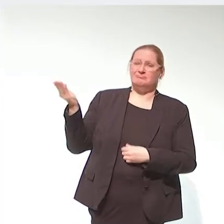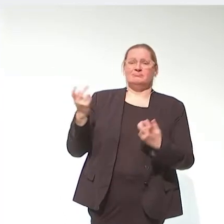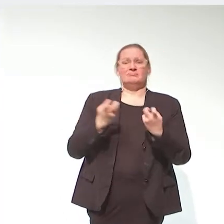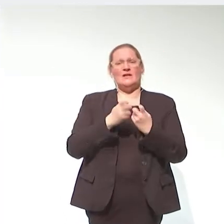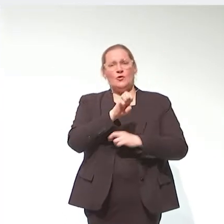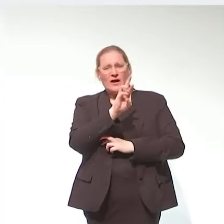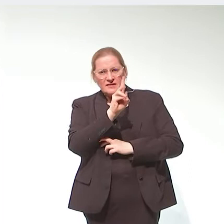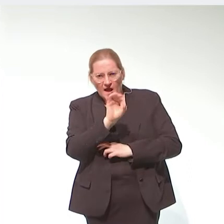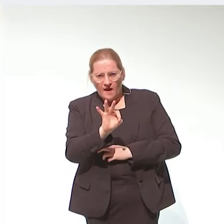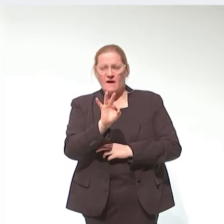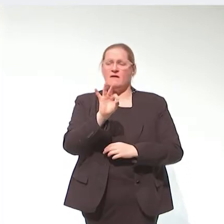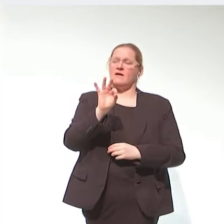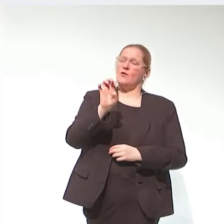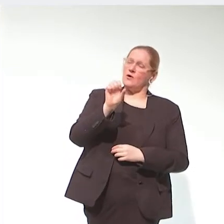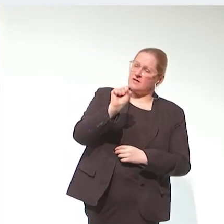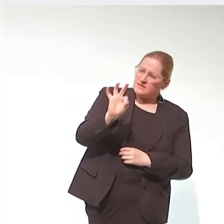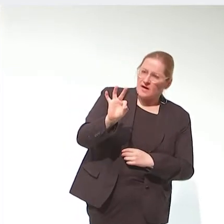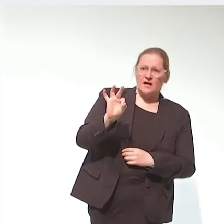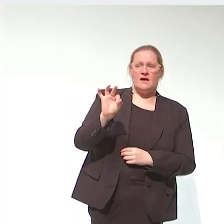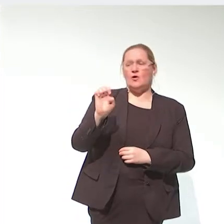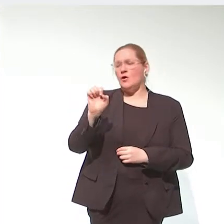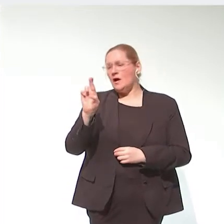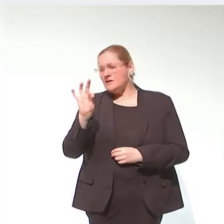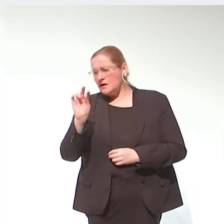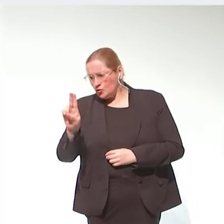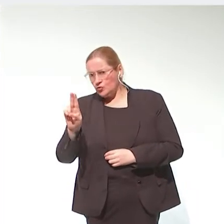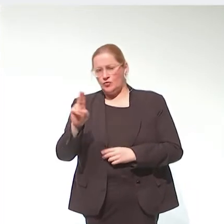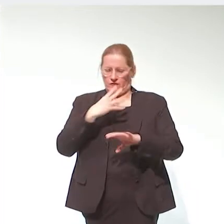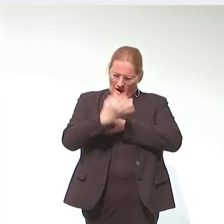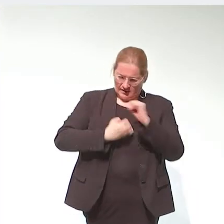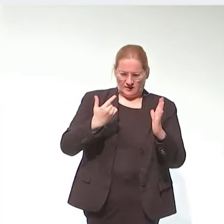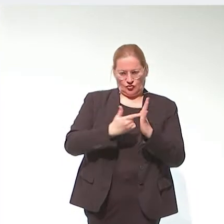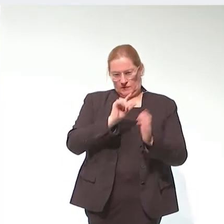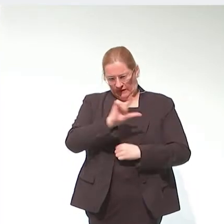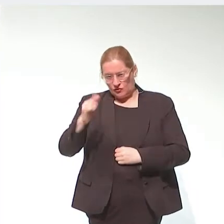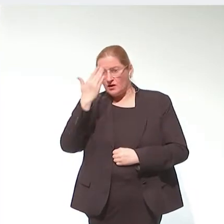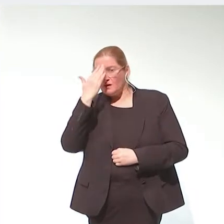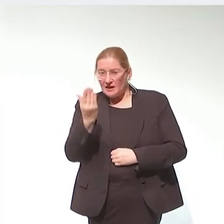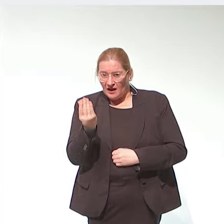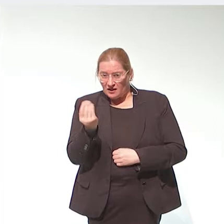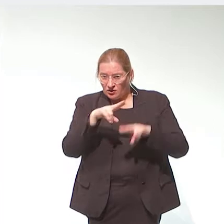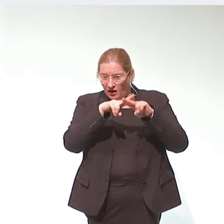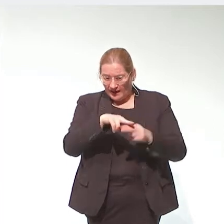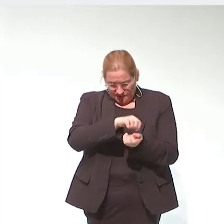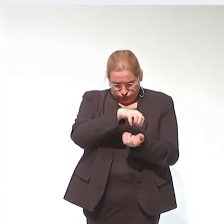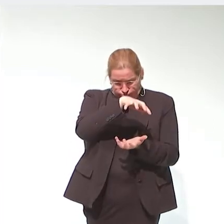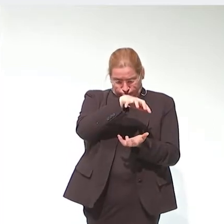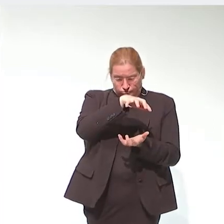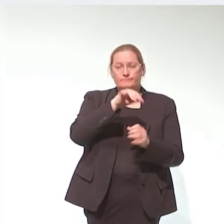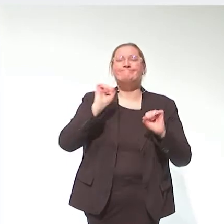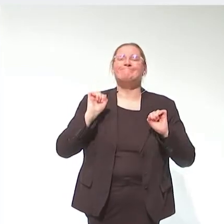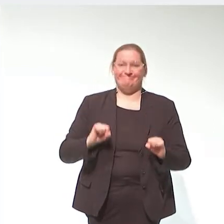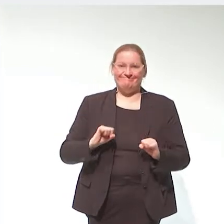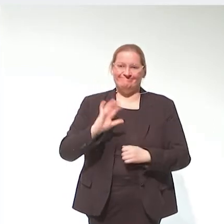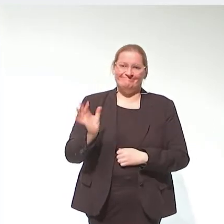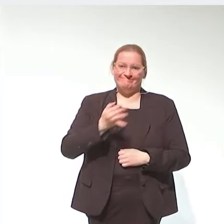for 2022, you can spend it for all the actions. So there will be no limit in transferring ERDF